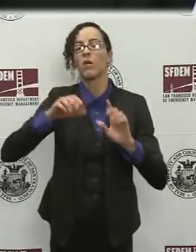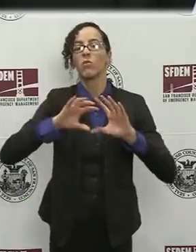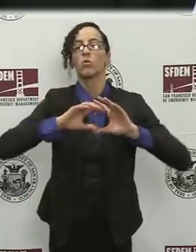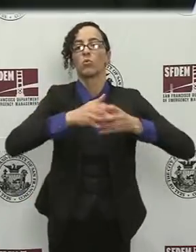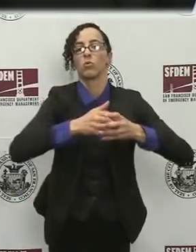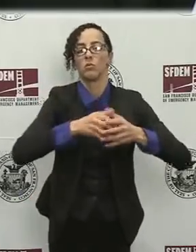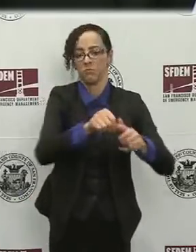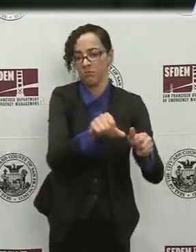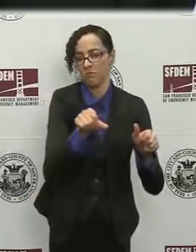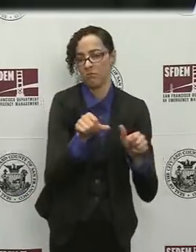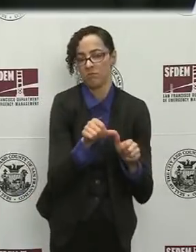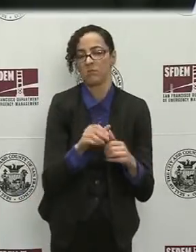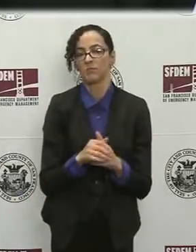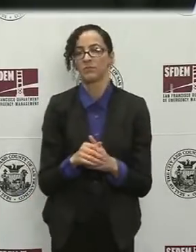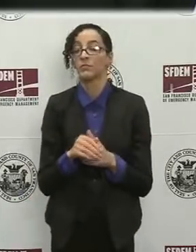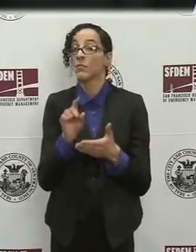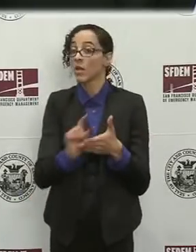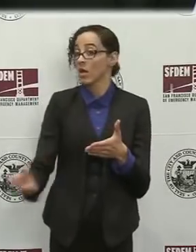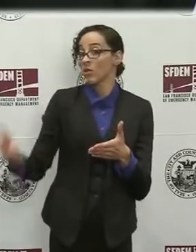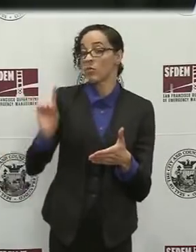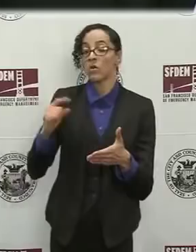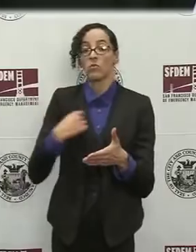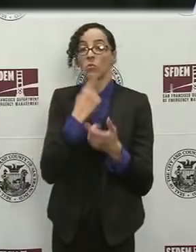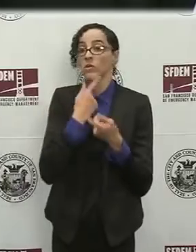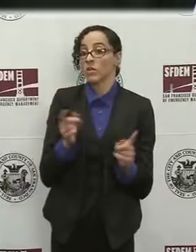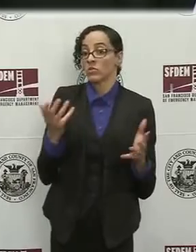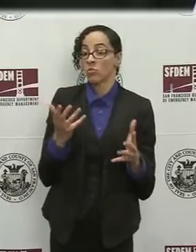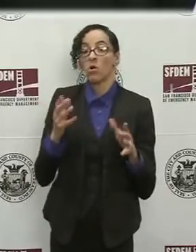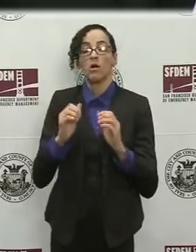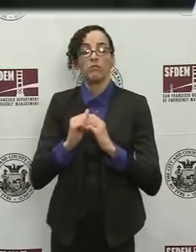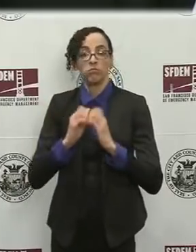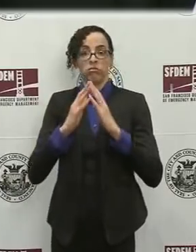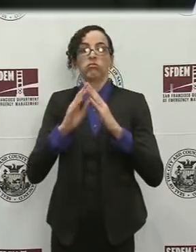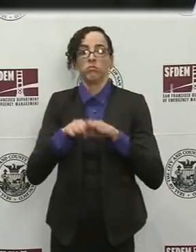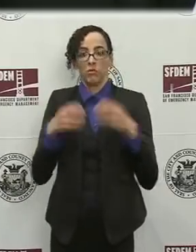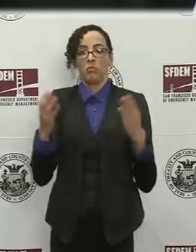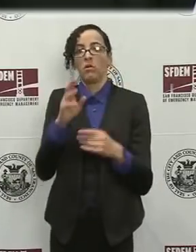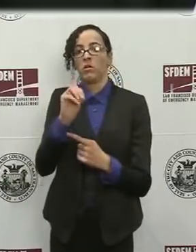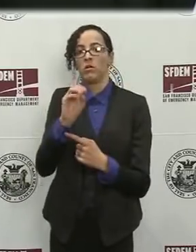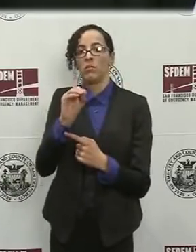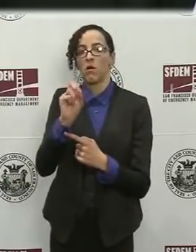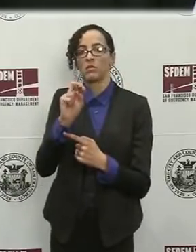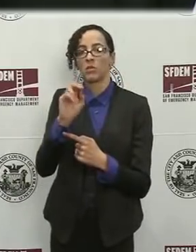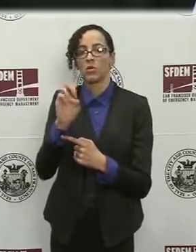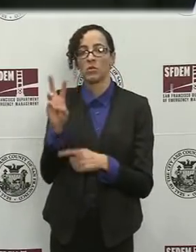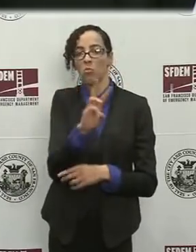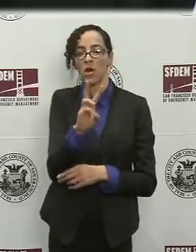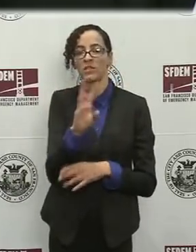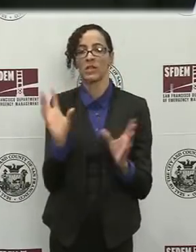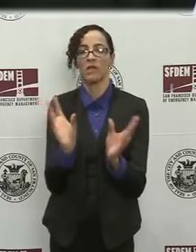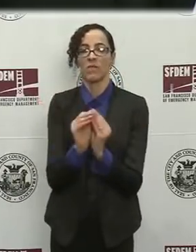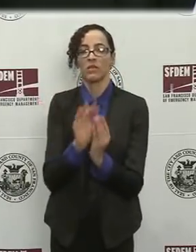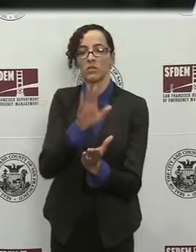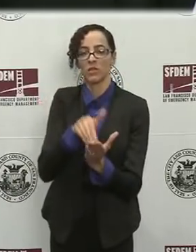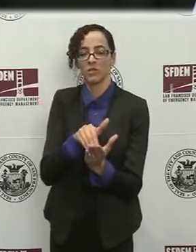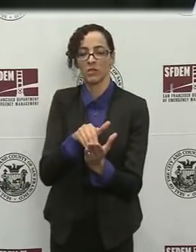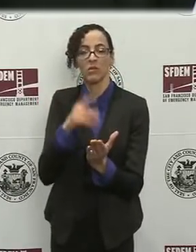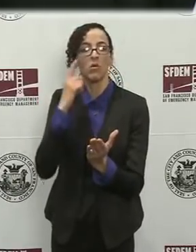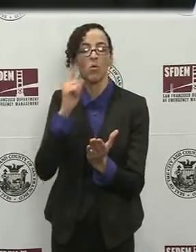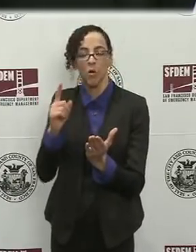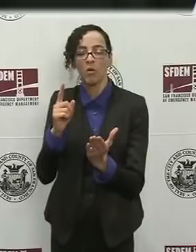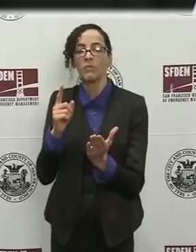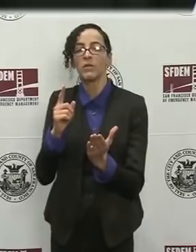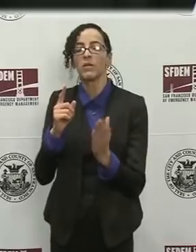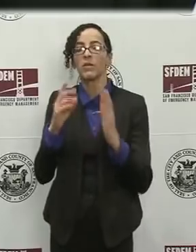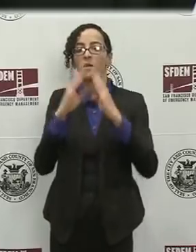So last week, we announced the opening of the Moscone West Convention Center to serve as a shelter for 394 people to